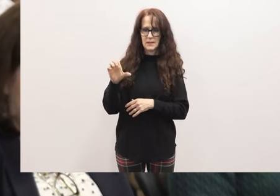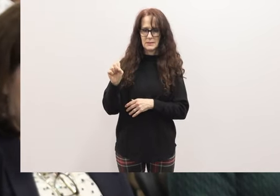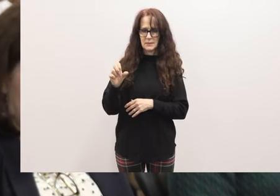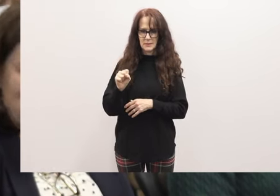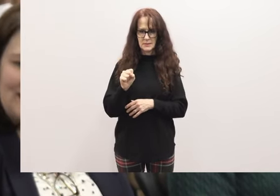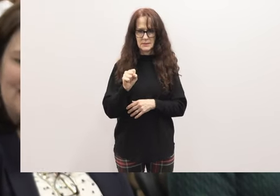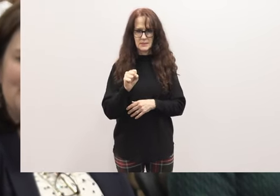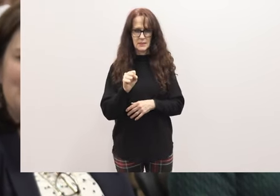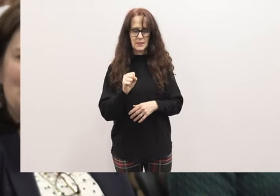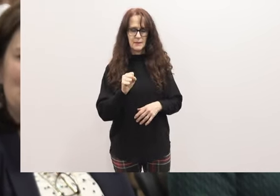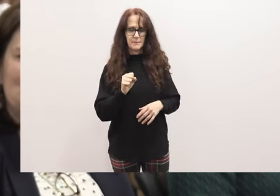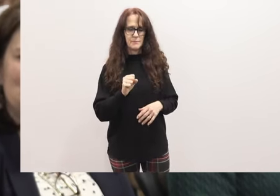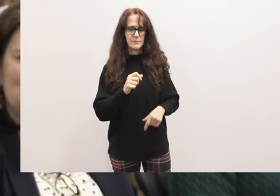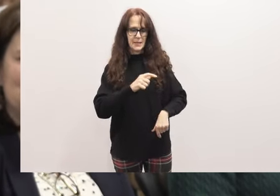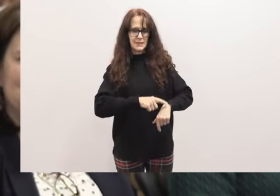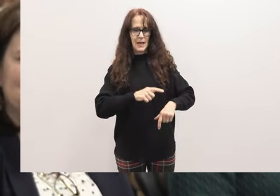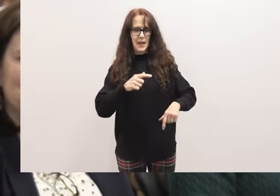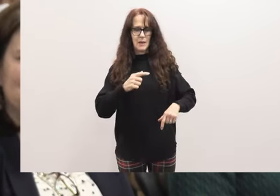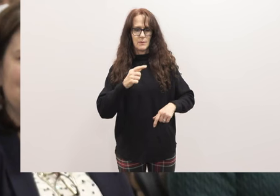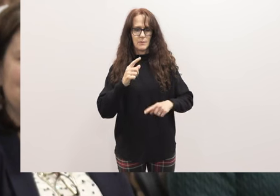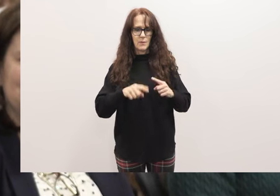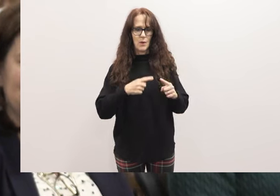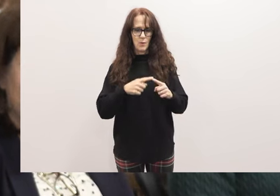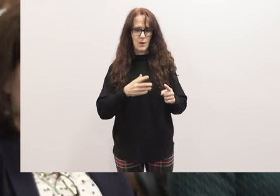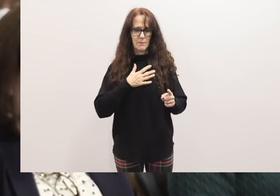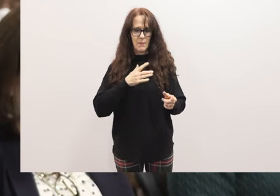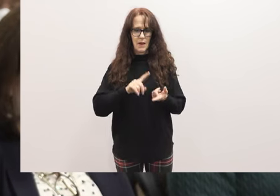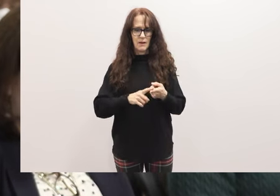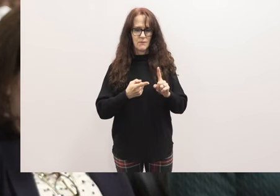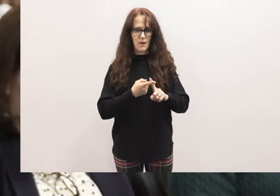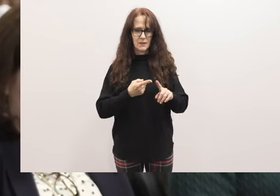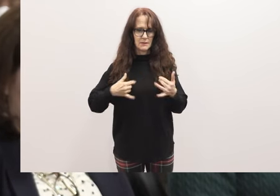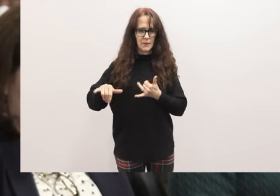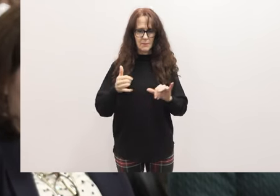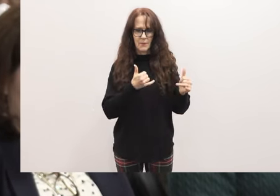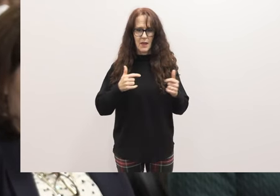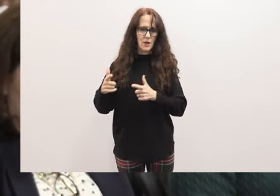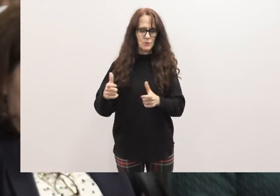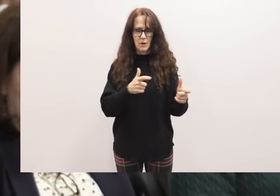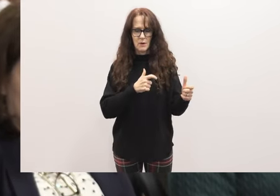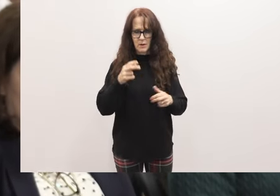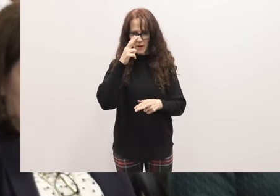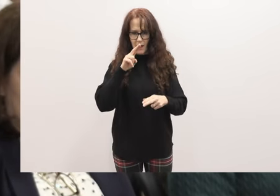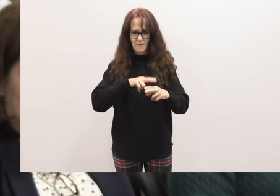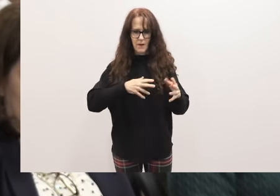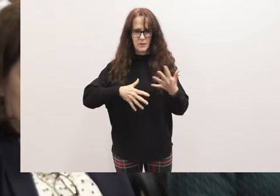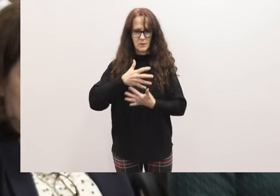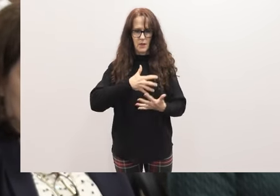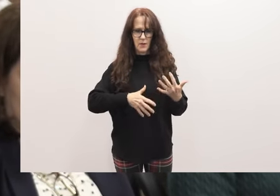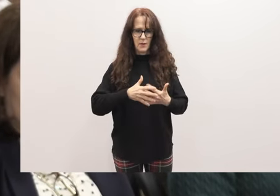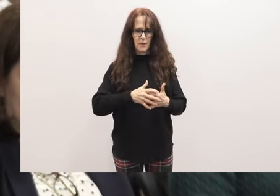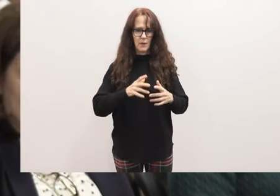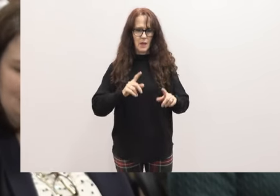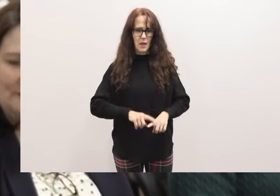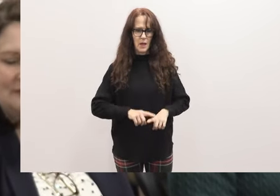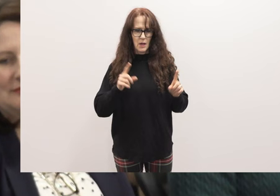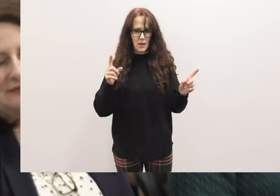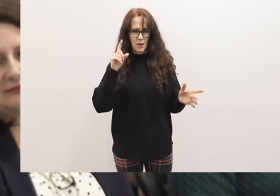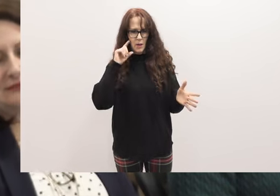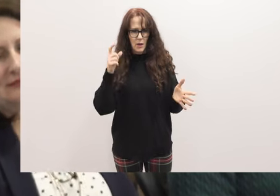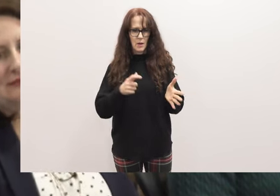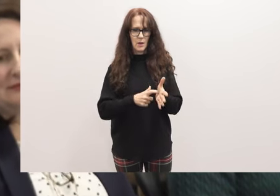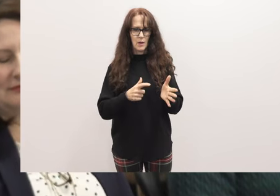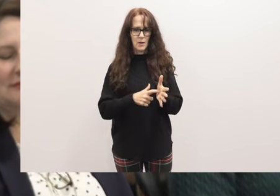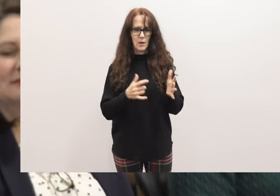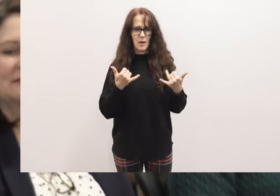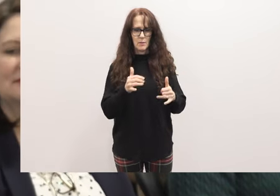It's time when my friends and I can play, run around, and have fun together. However, I have noticed that our